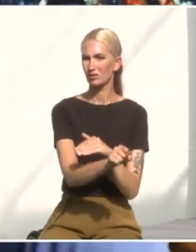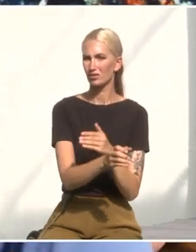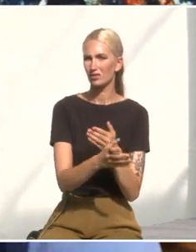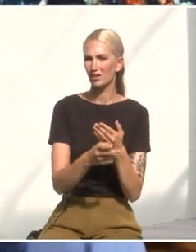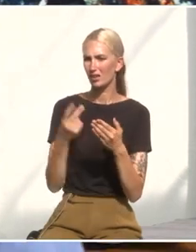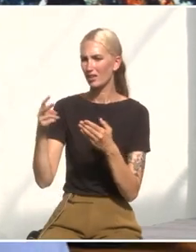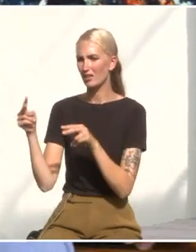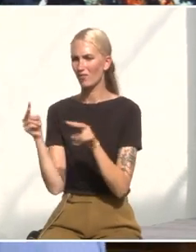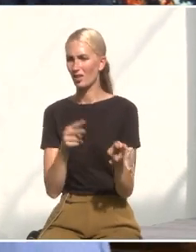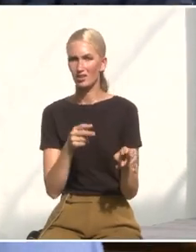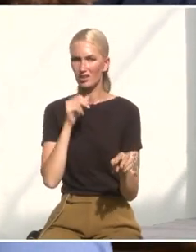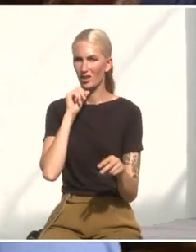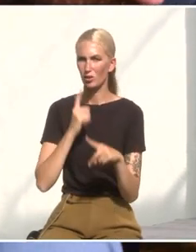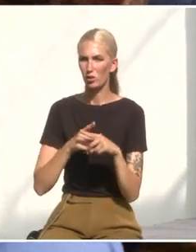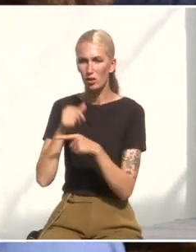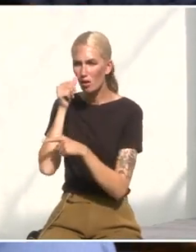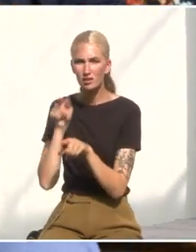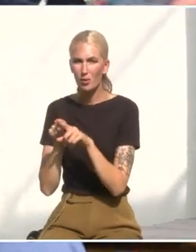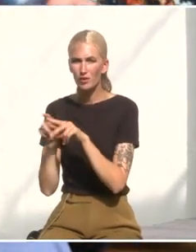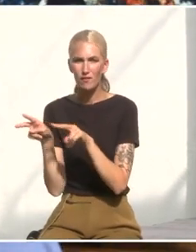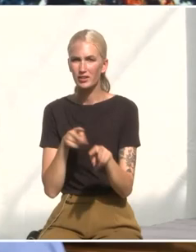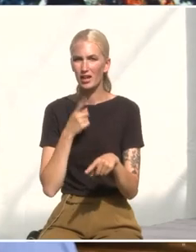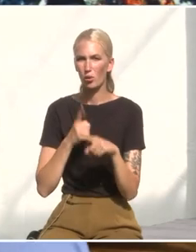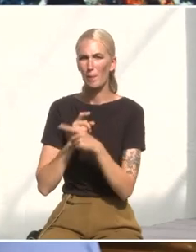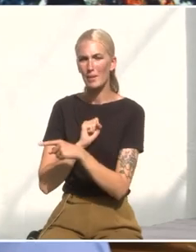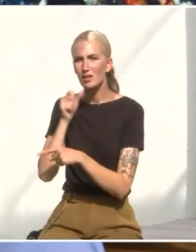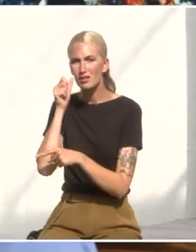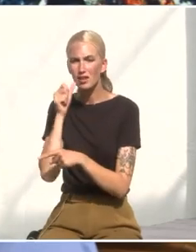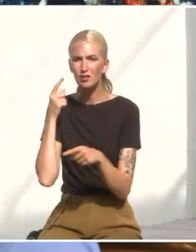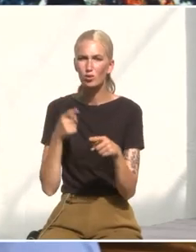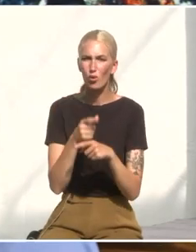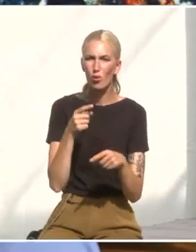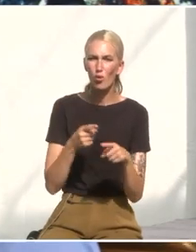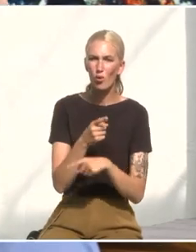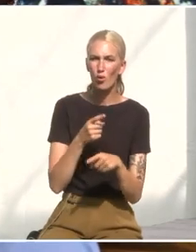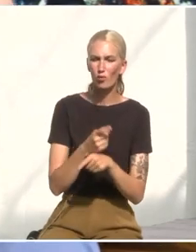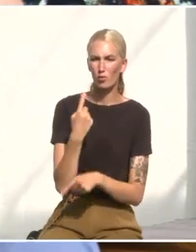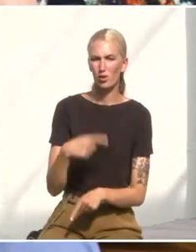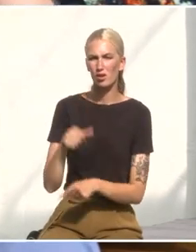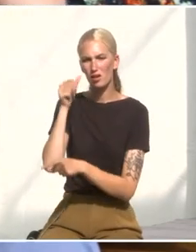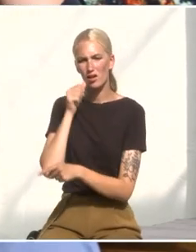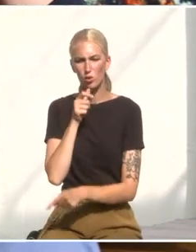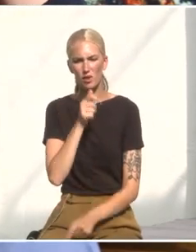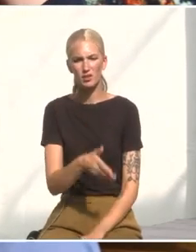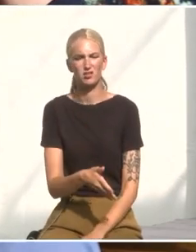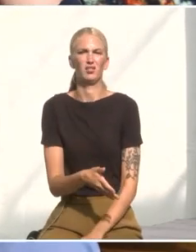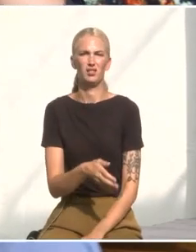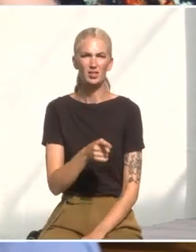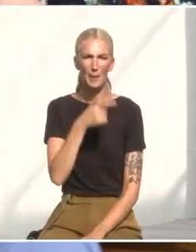because the women shouldn't see them because the women were bullying them. Women were saying, you are not the